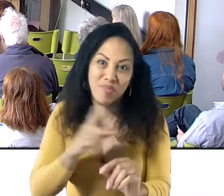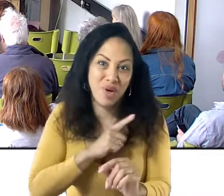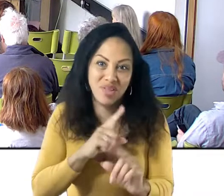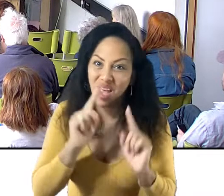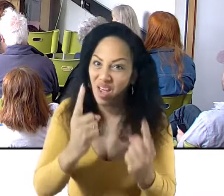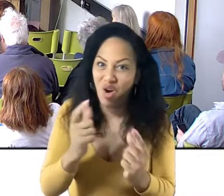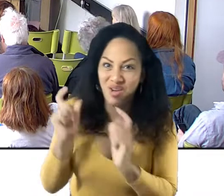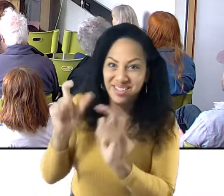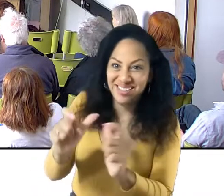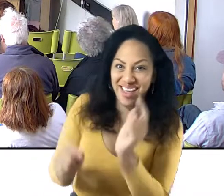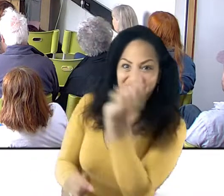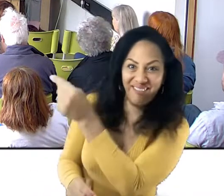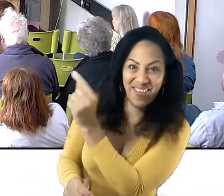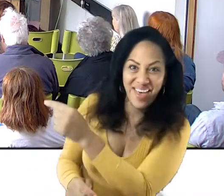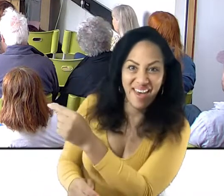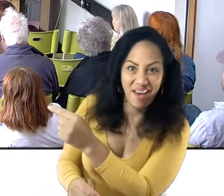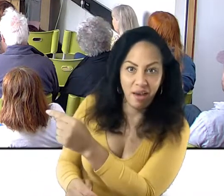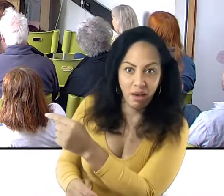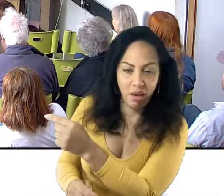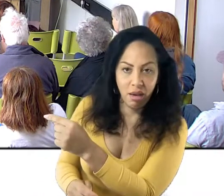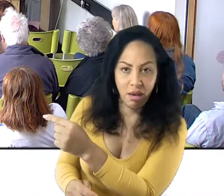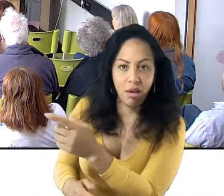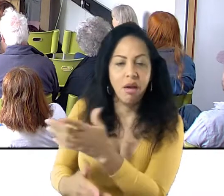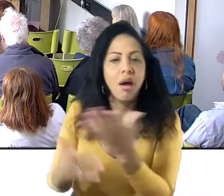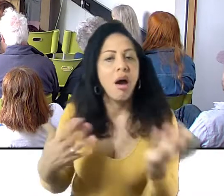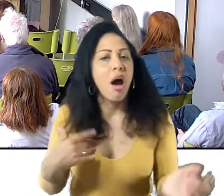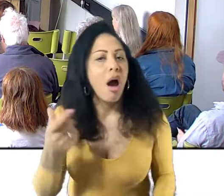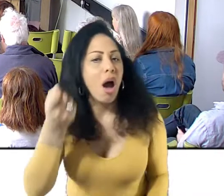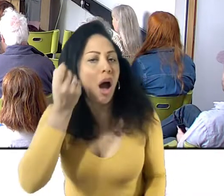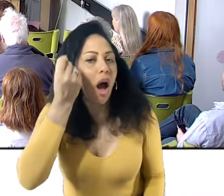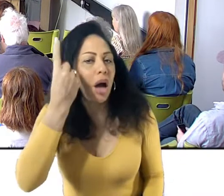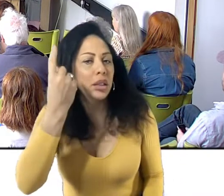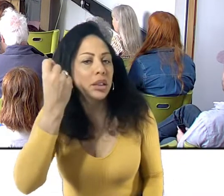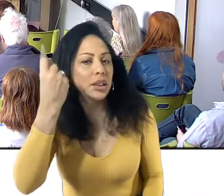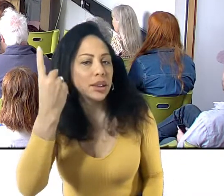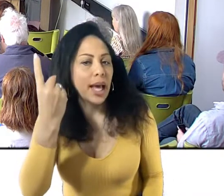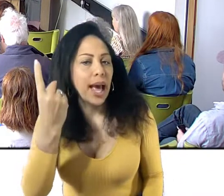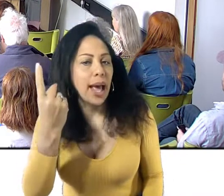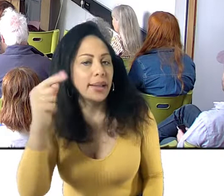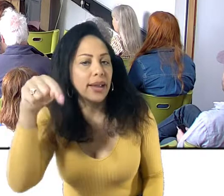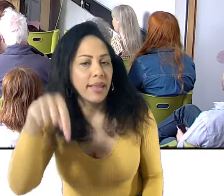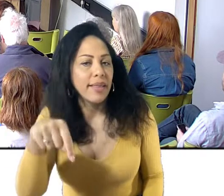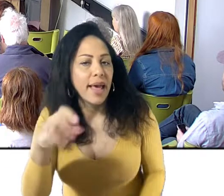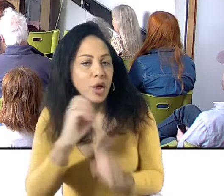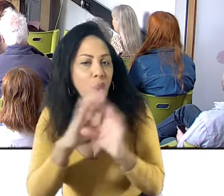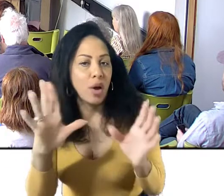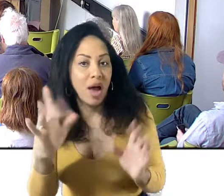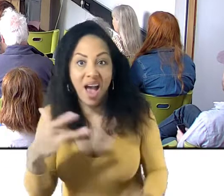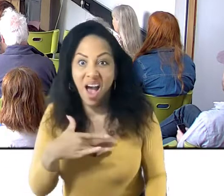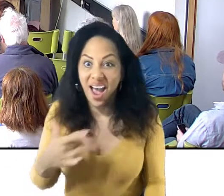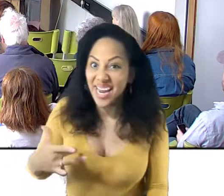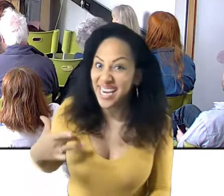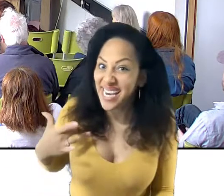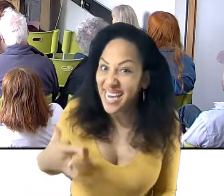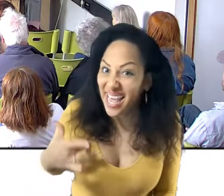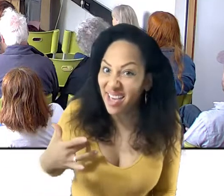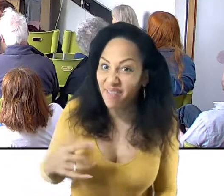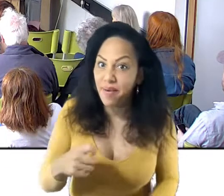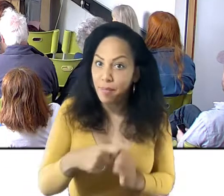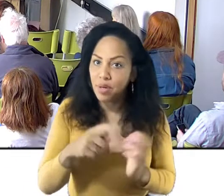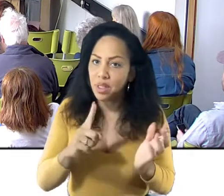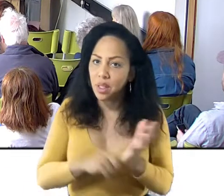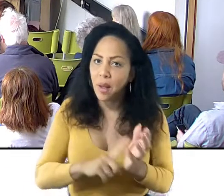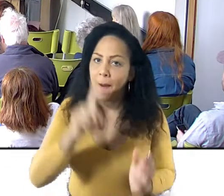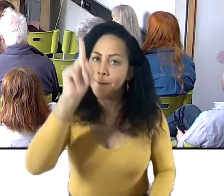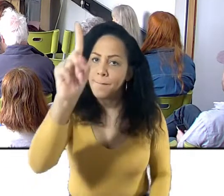bit, I understand that because I live here in Bristol, but my heart will always be in two places. I'm always